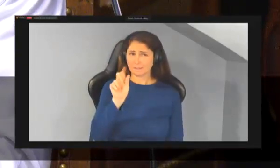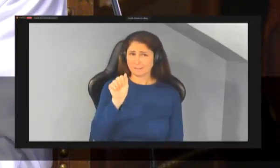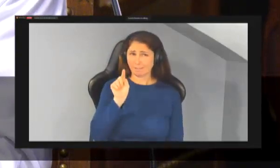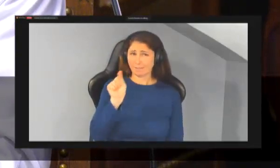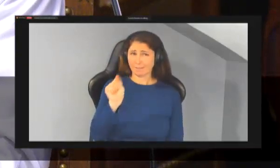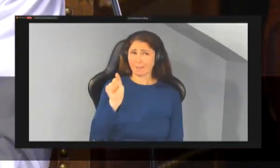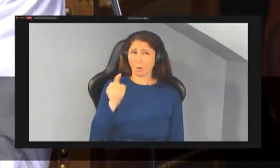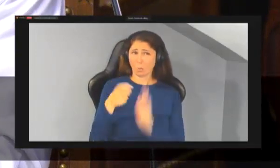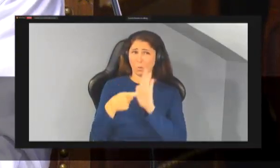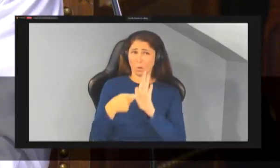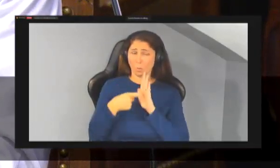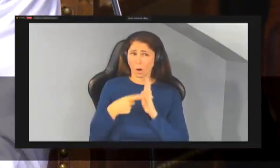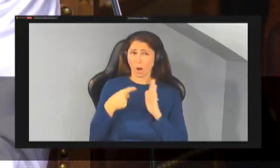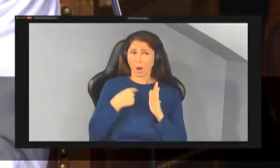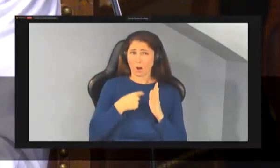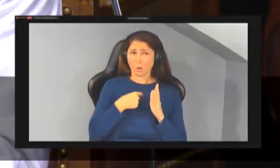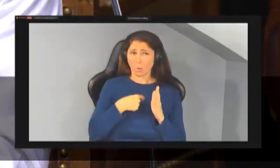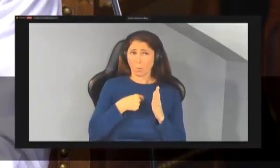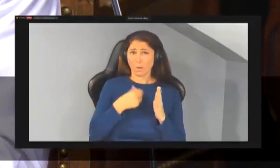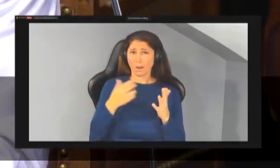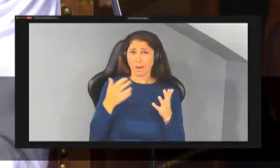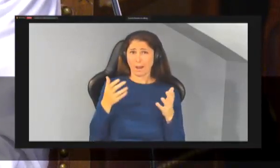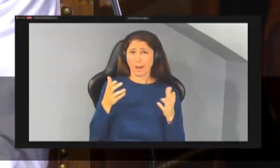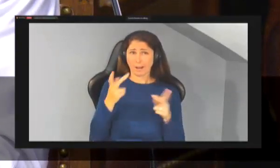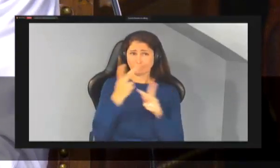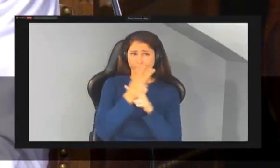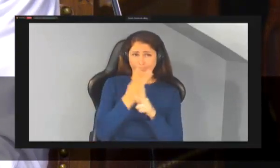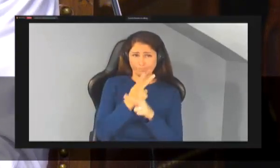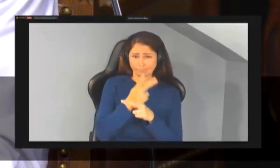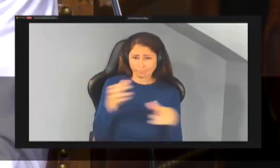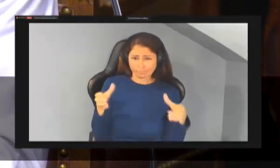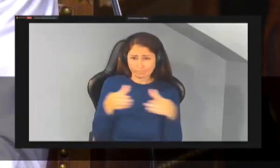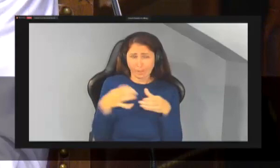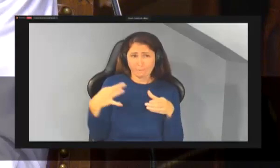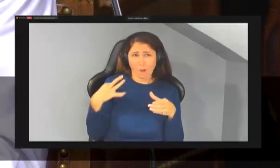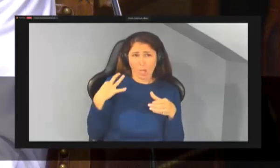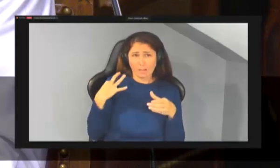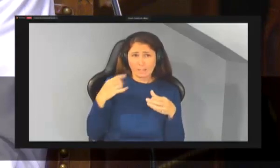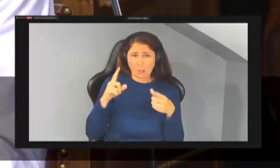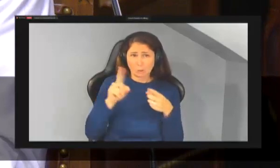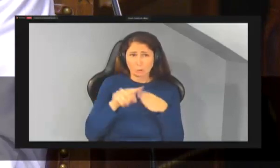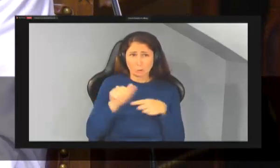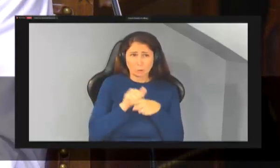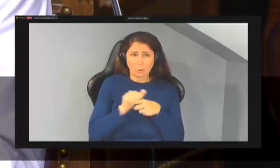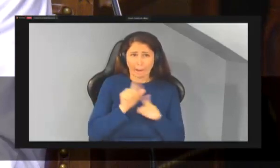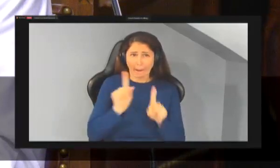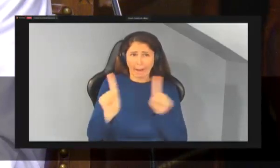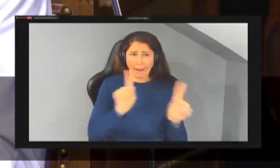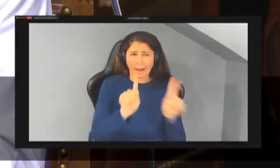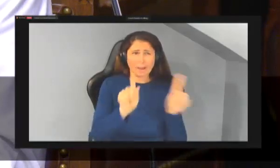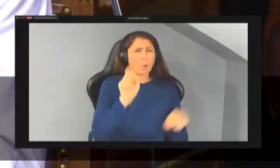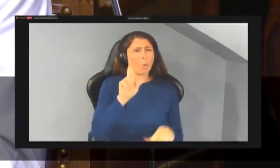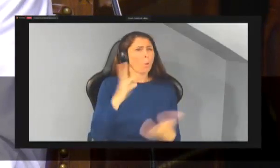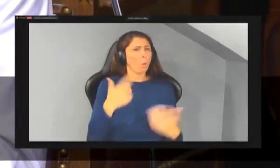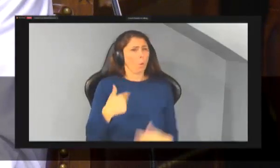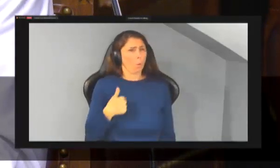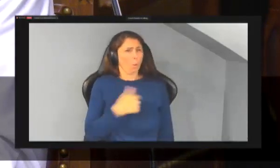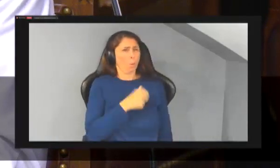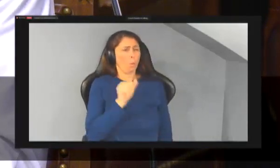we assemble this group of volunteers to train to go out to do this, or is this something that we're taking